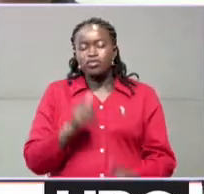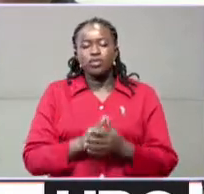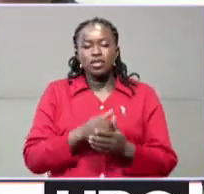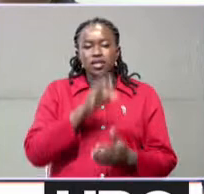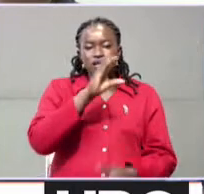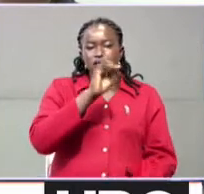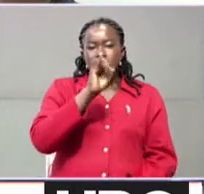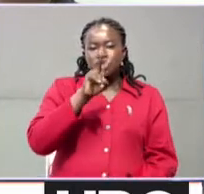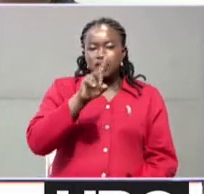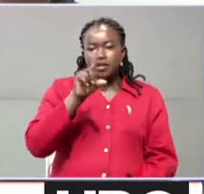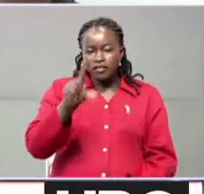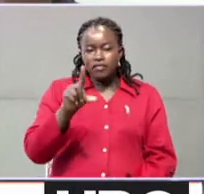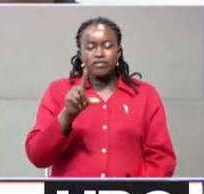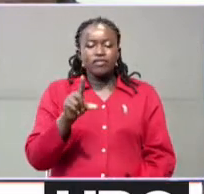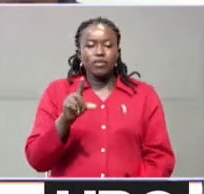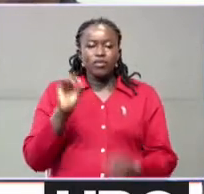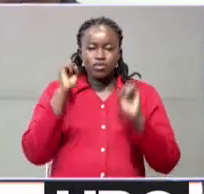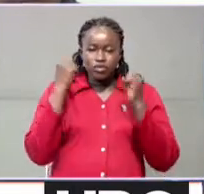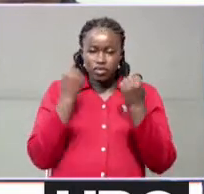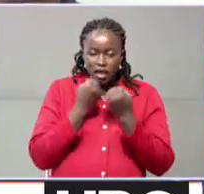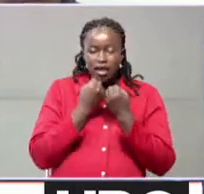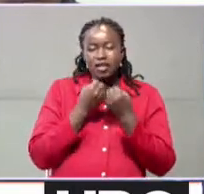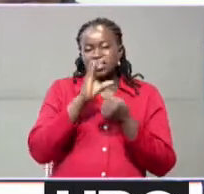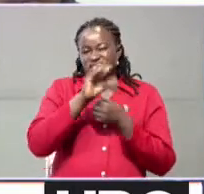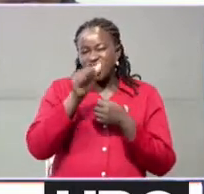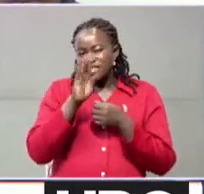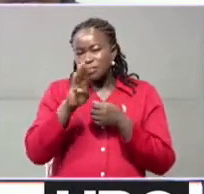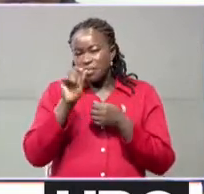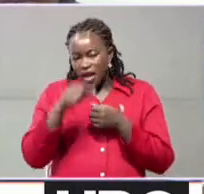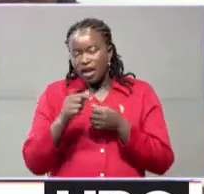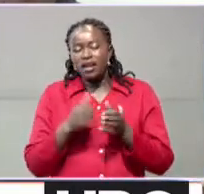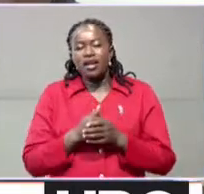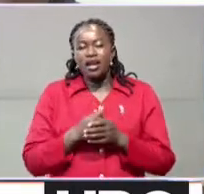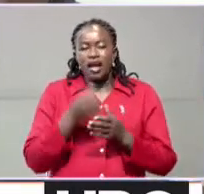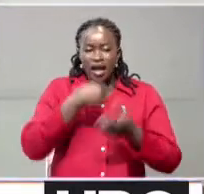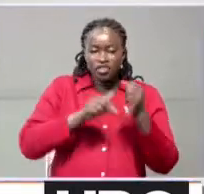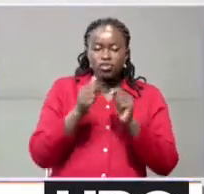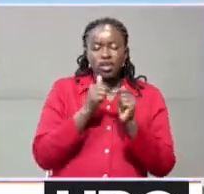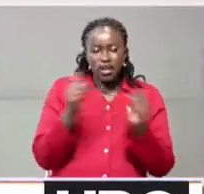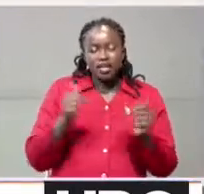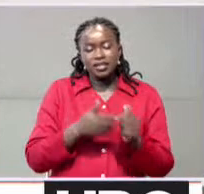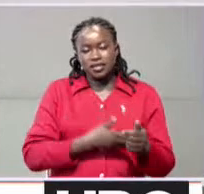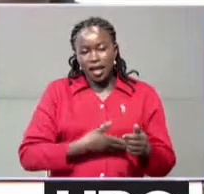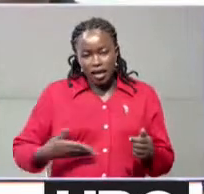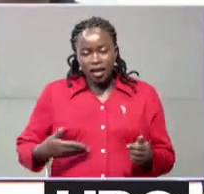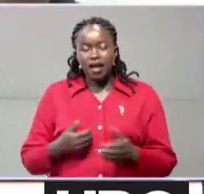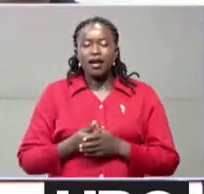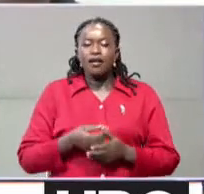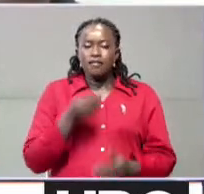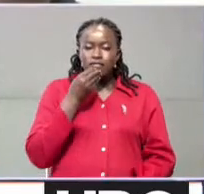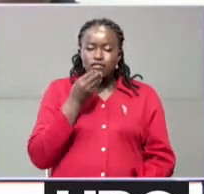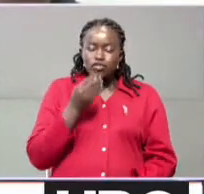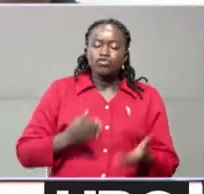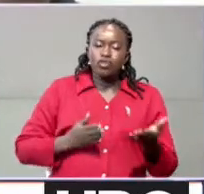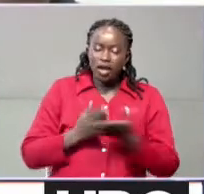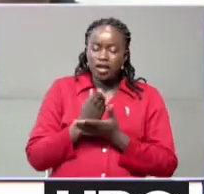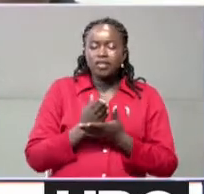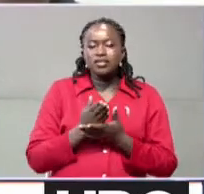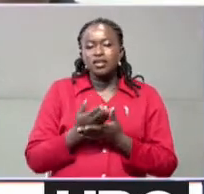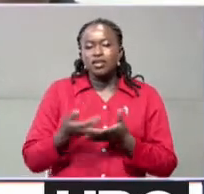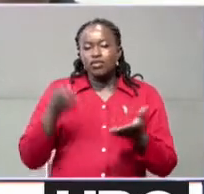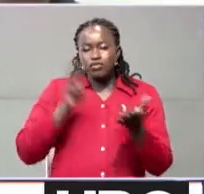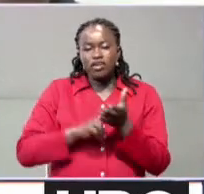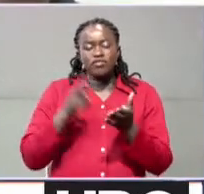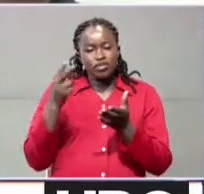society budget advocacy group acts on against the hunger food rights review the relevant